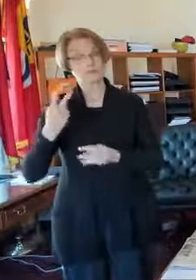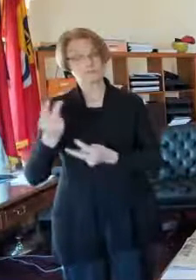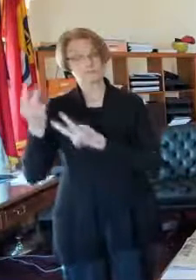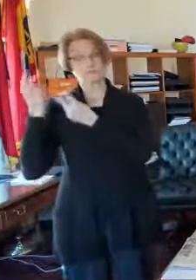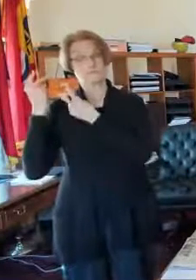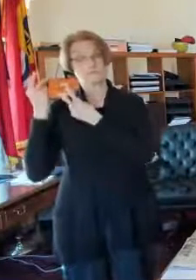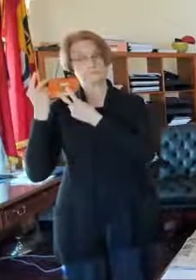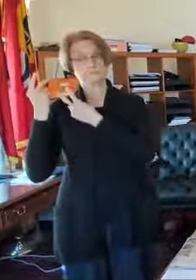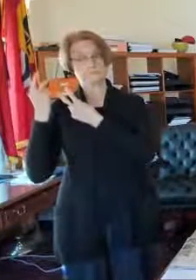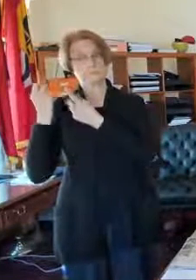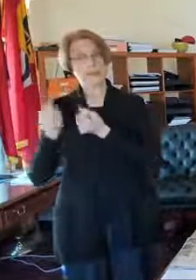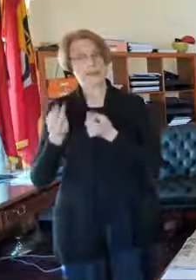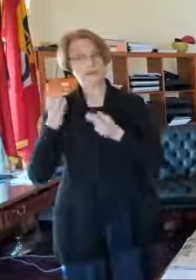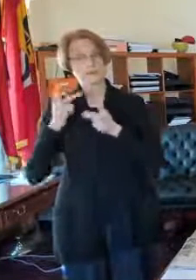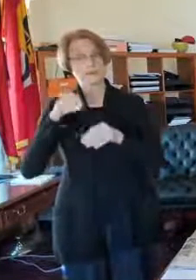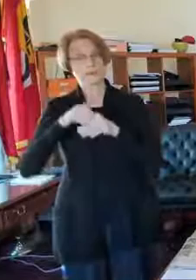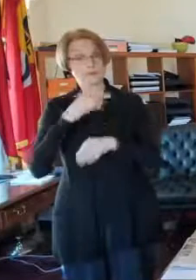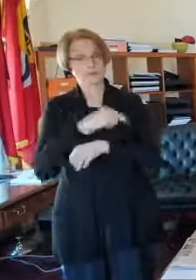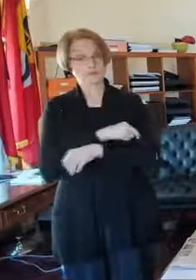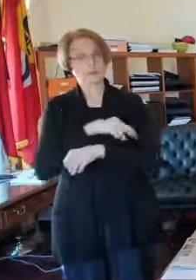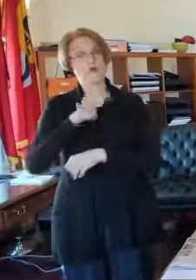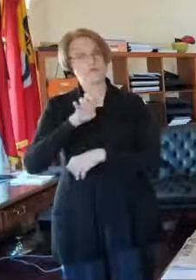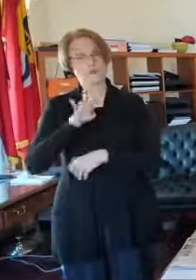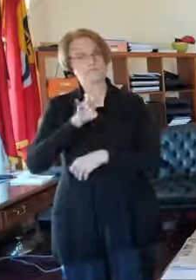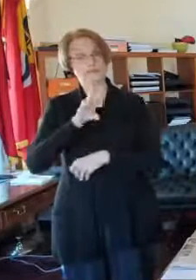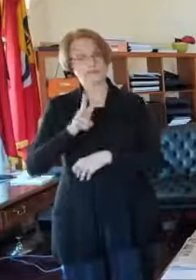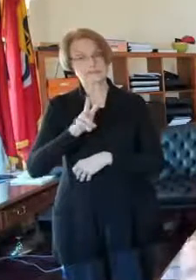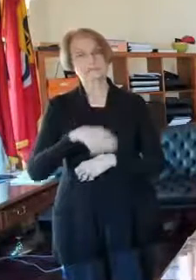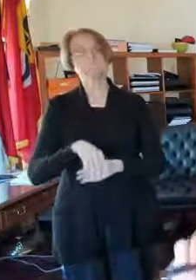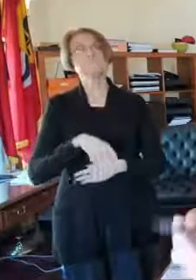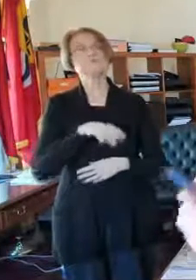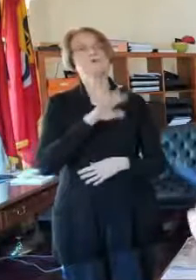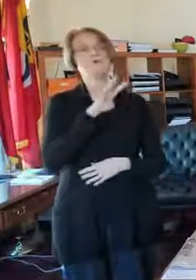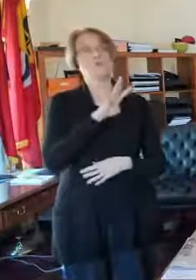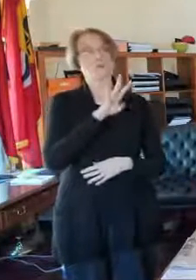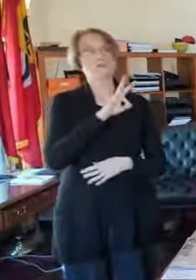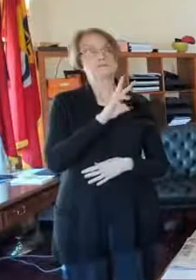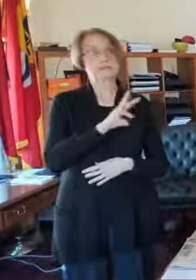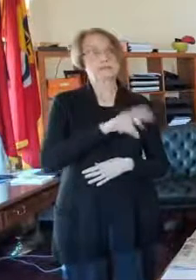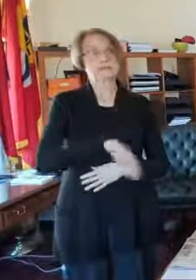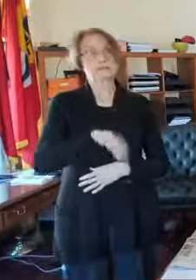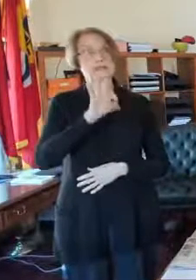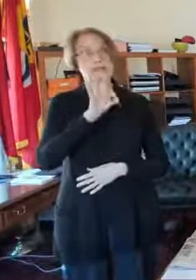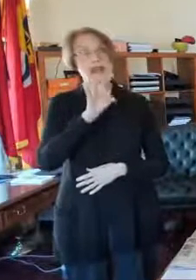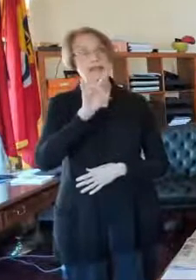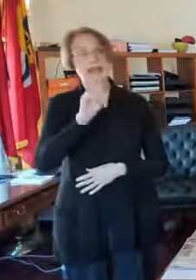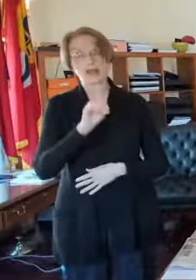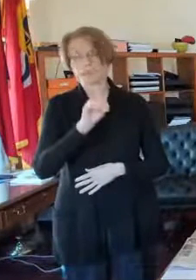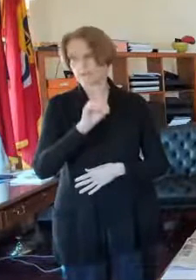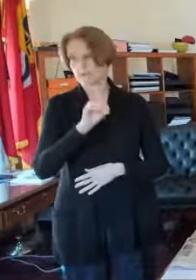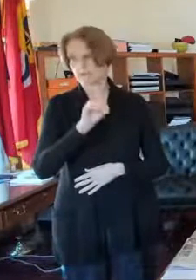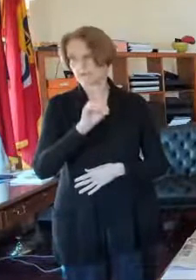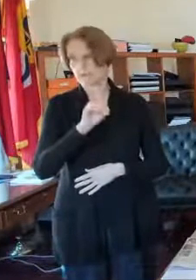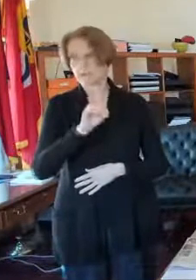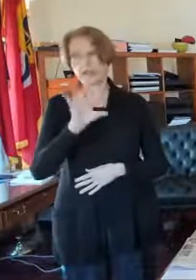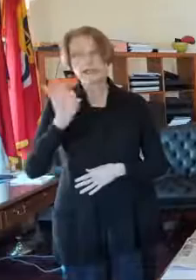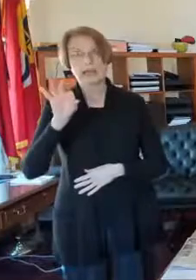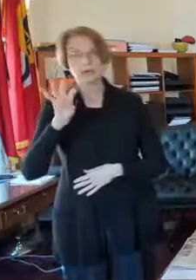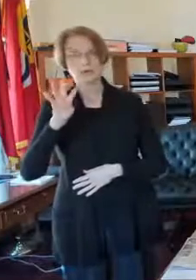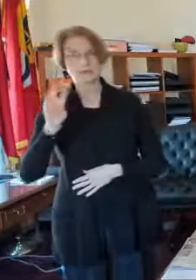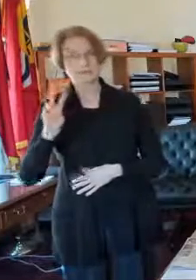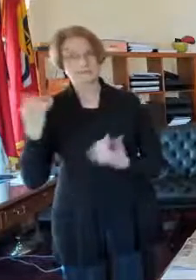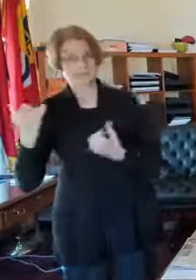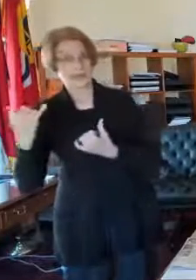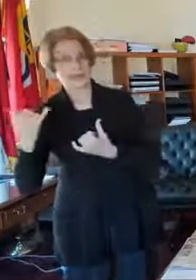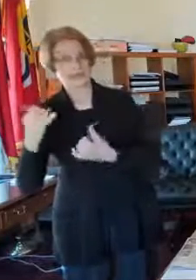at 476. So we've gone 476, 980, what did I say, 946, and